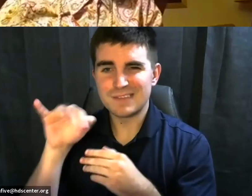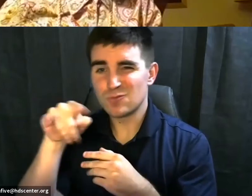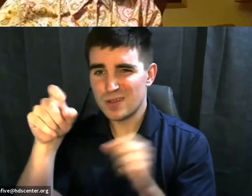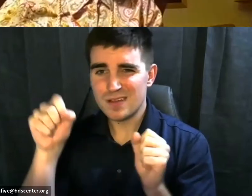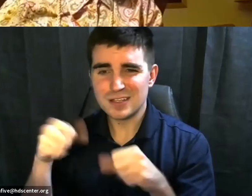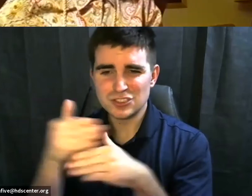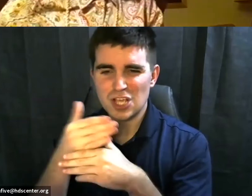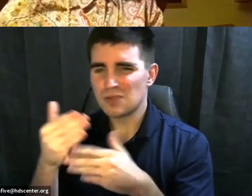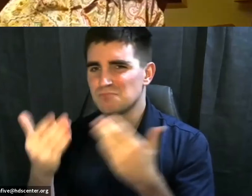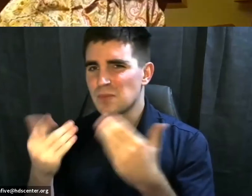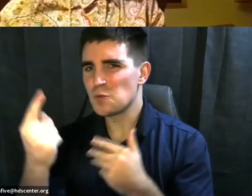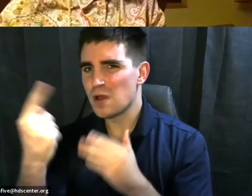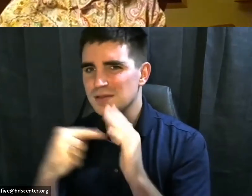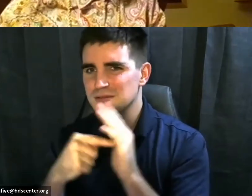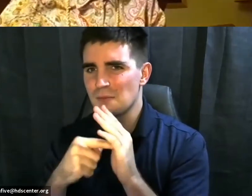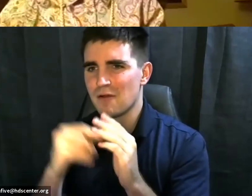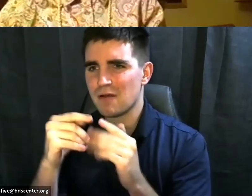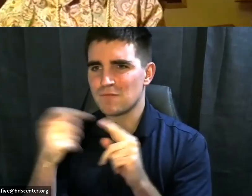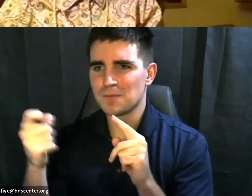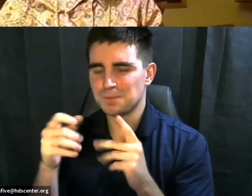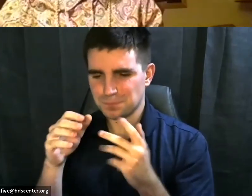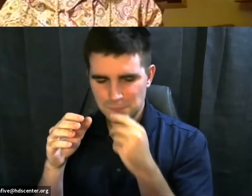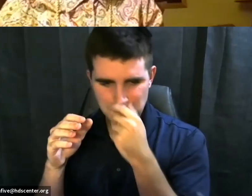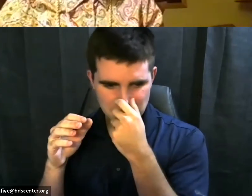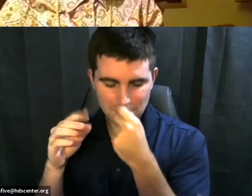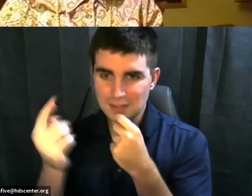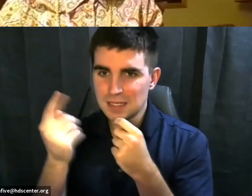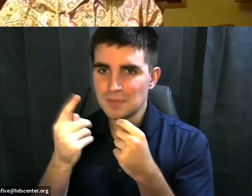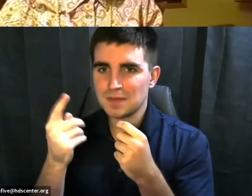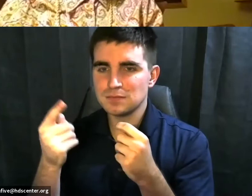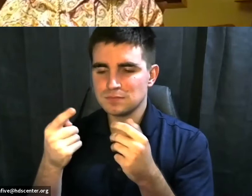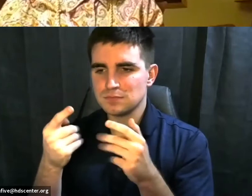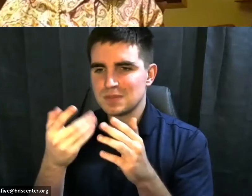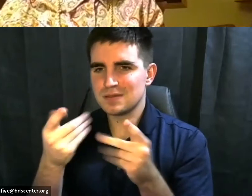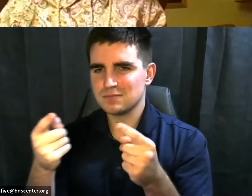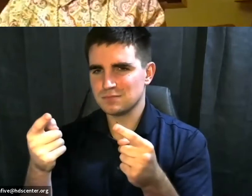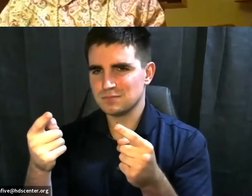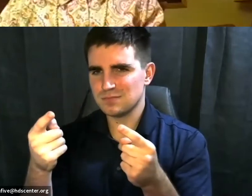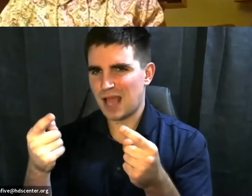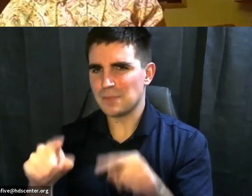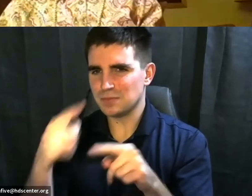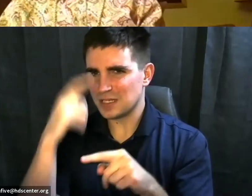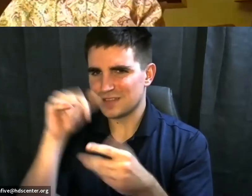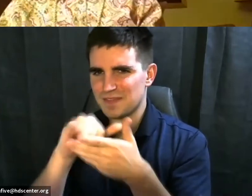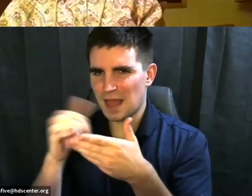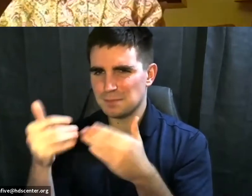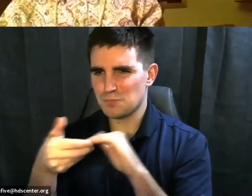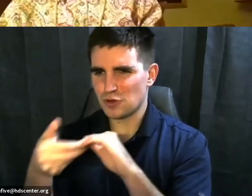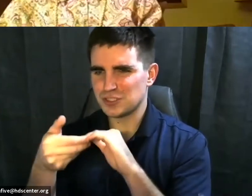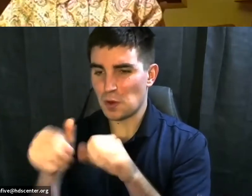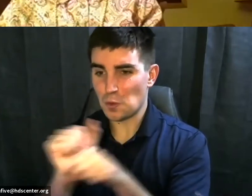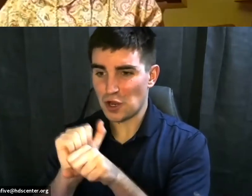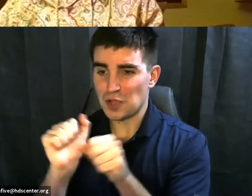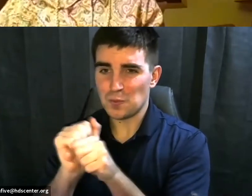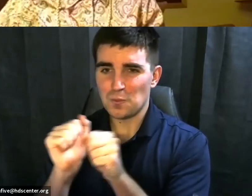one example of something that came out of this partnership of working with the Accessible Transportation Work Group